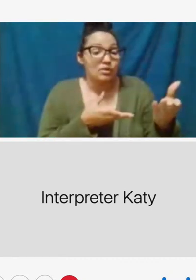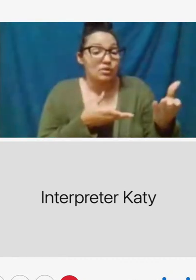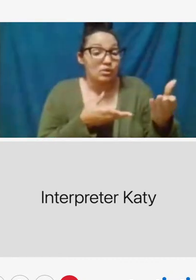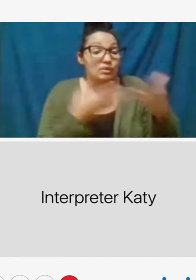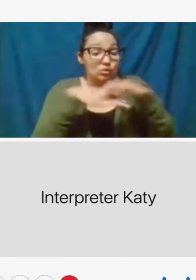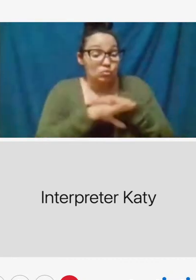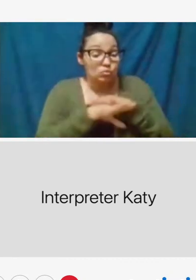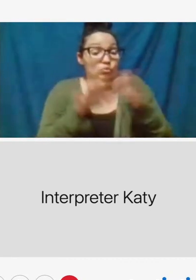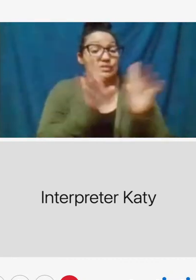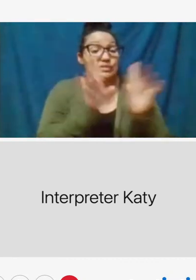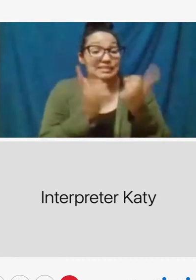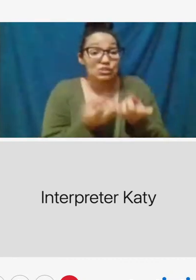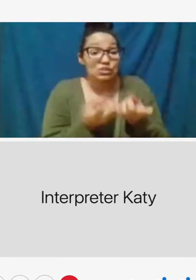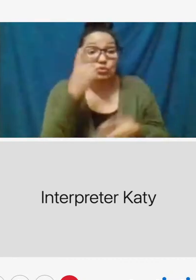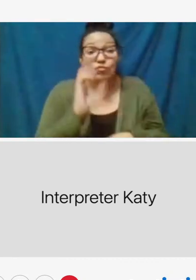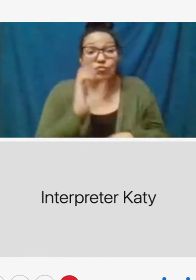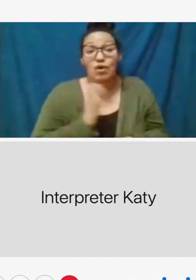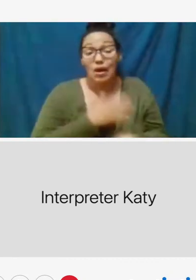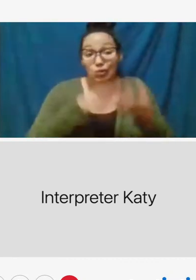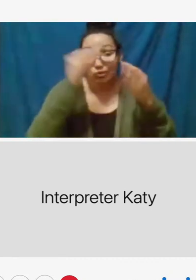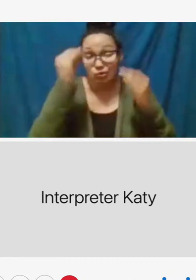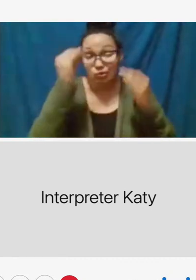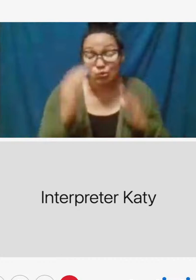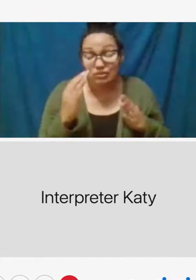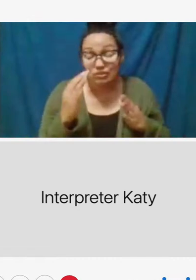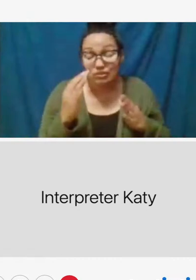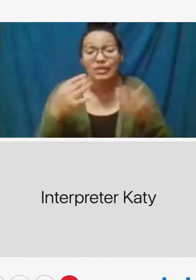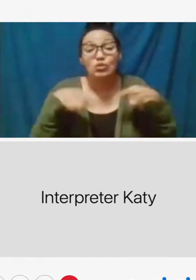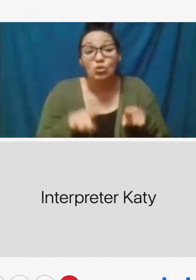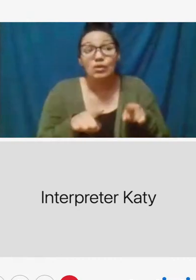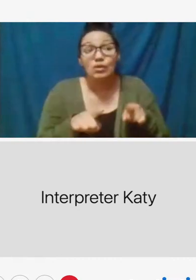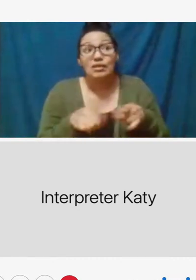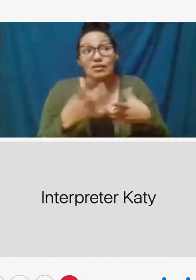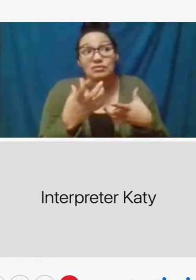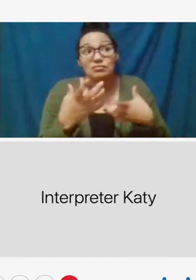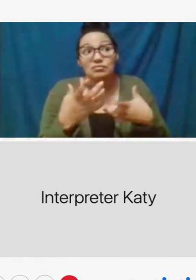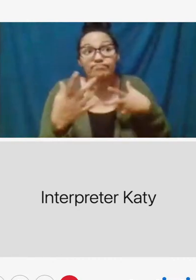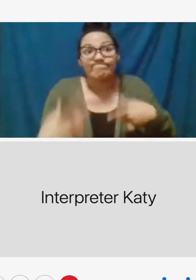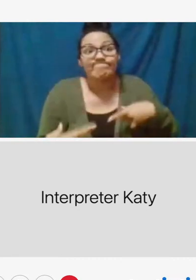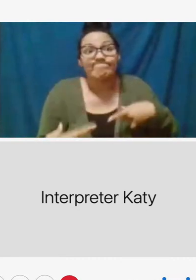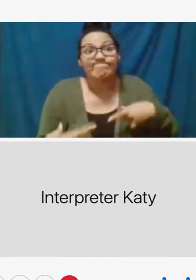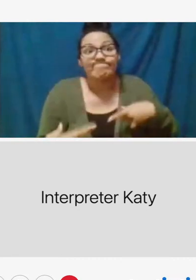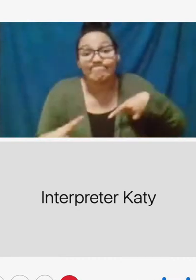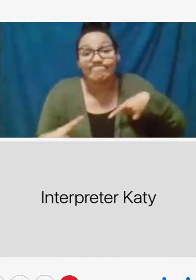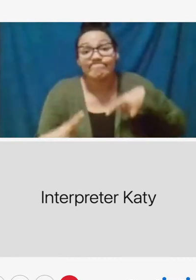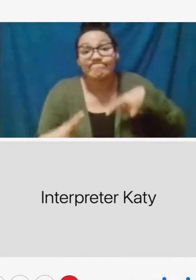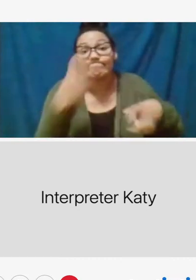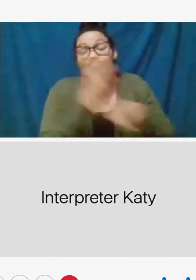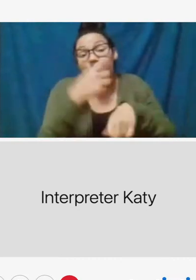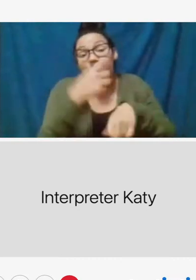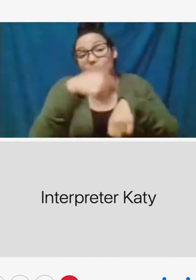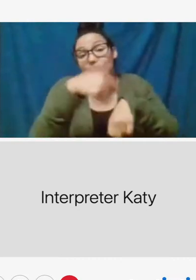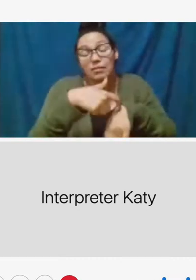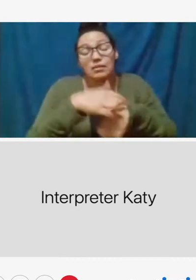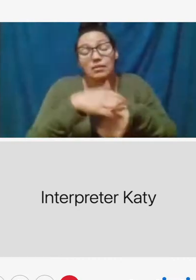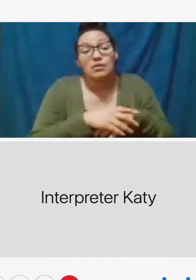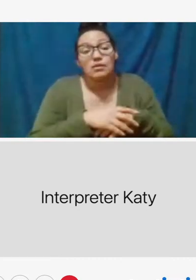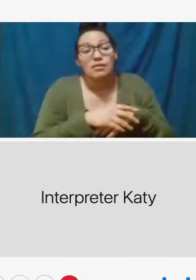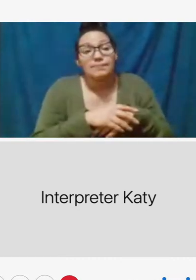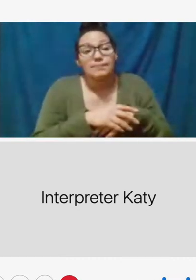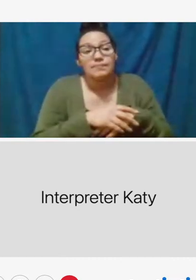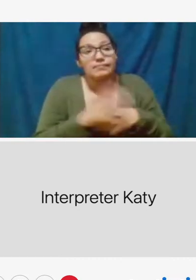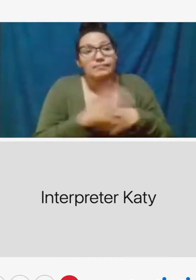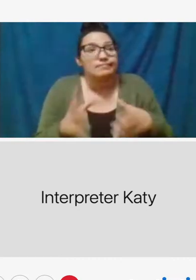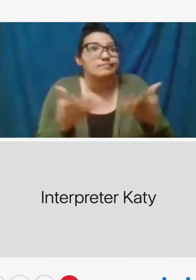students uh during this difficult period of time and uh it's just like my colleague